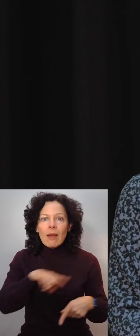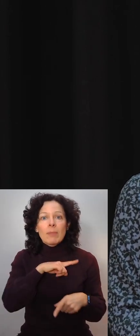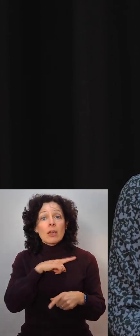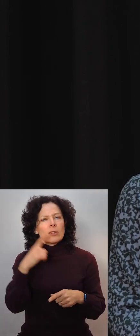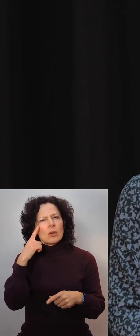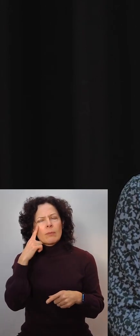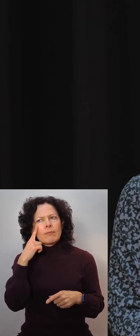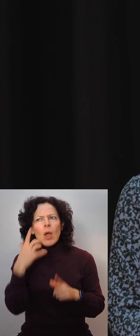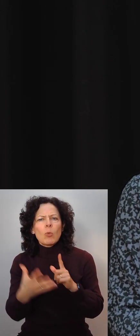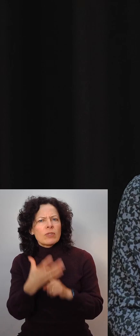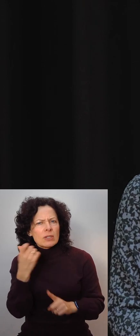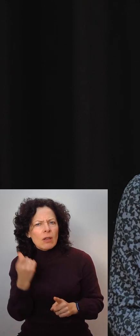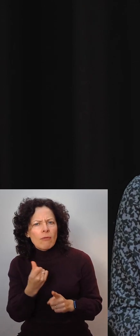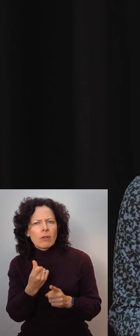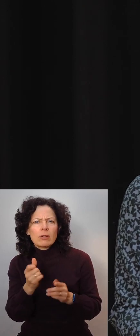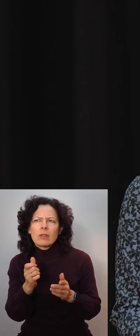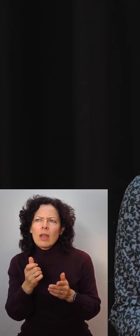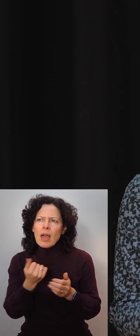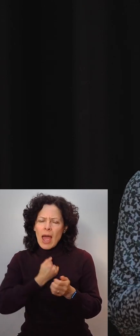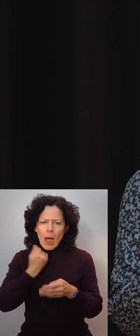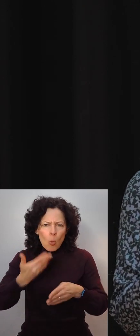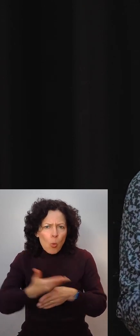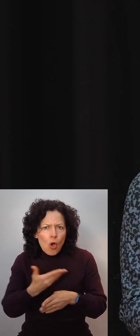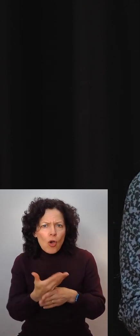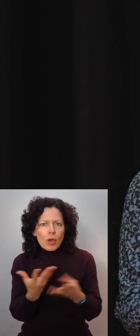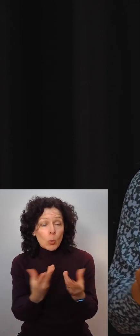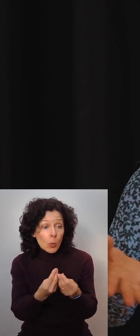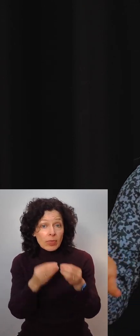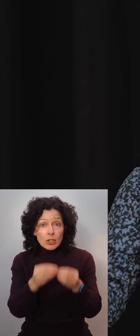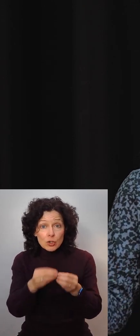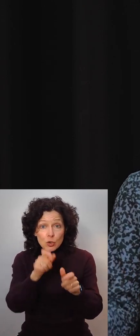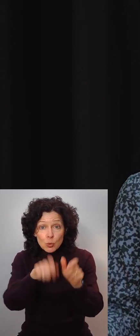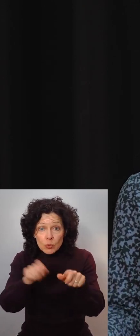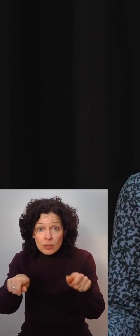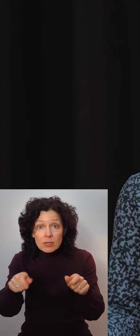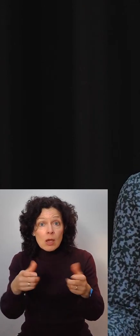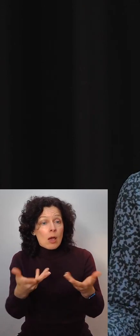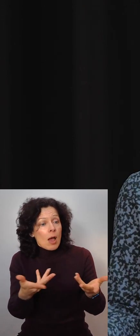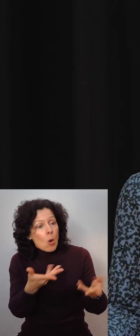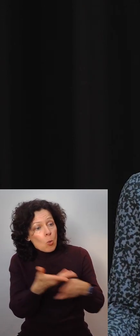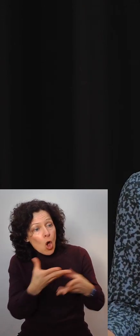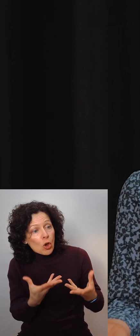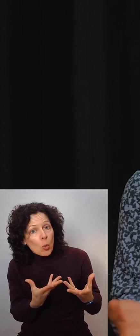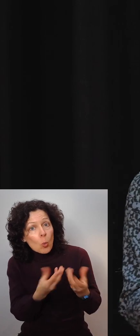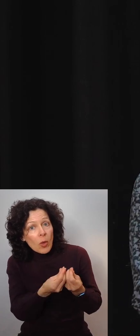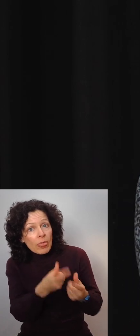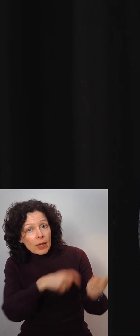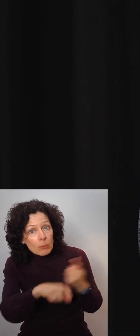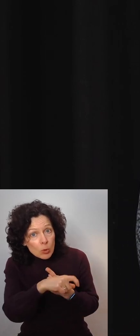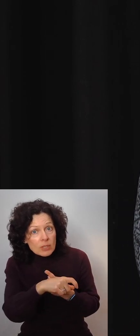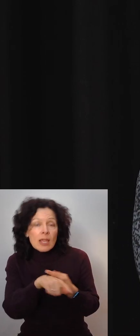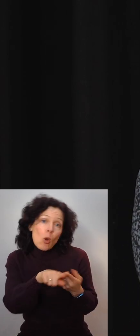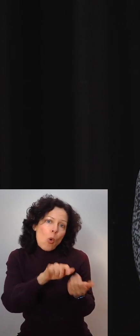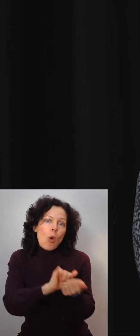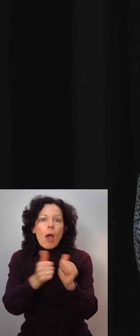have discovered from a lot of the work we have done with our students, with the community, and also with